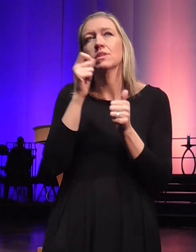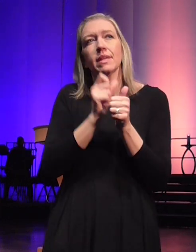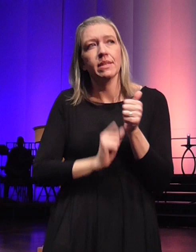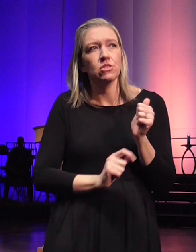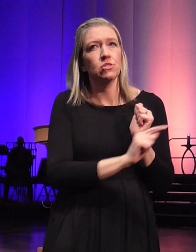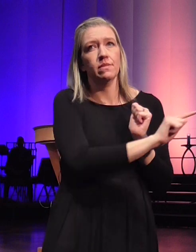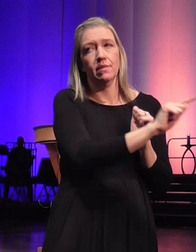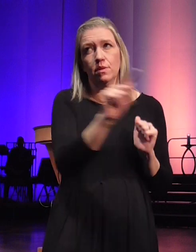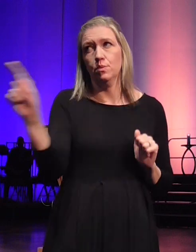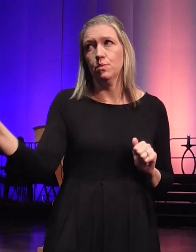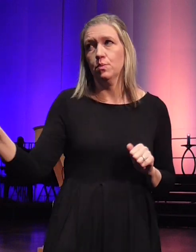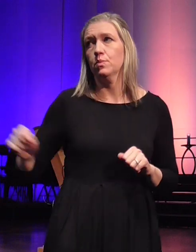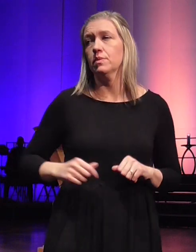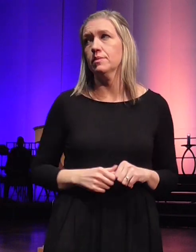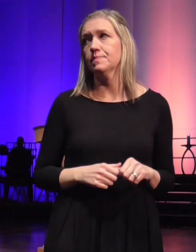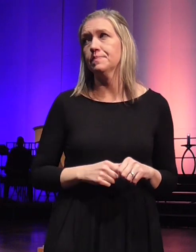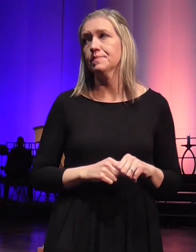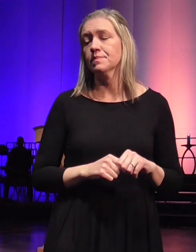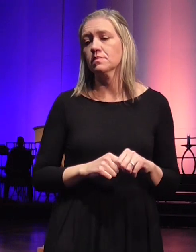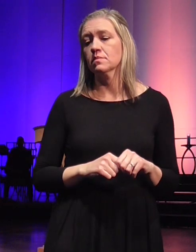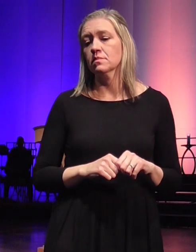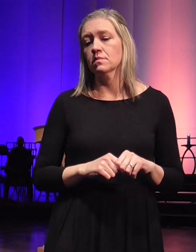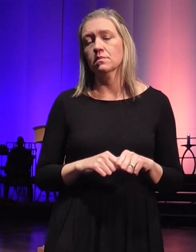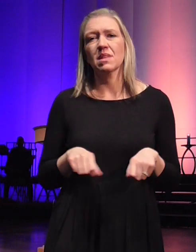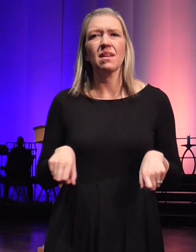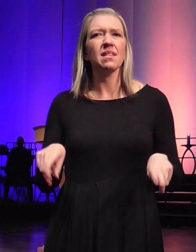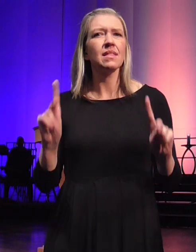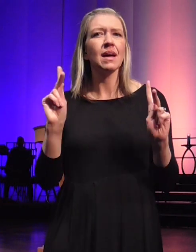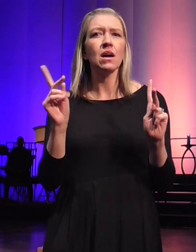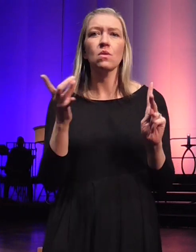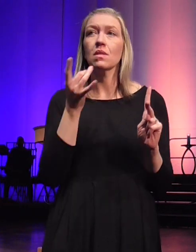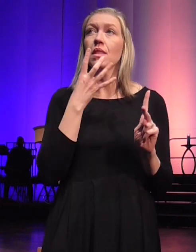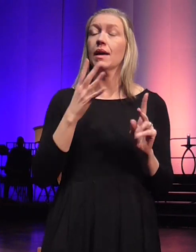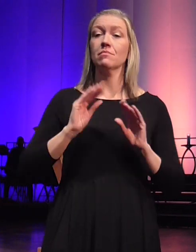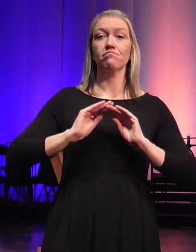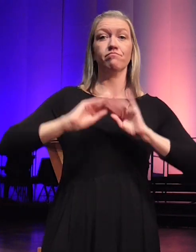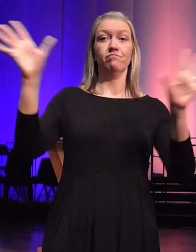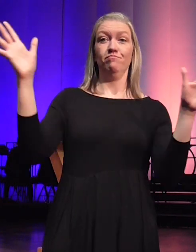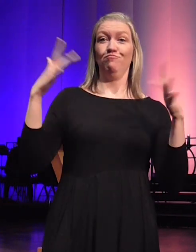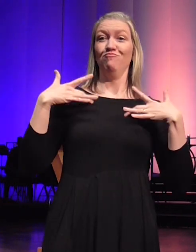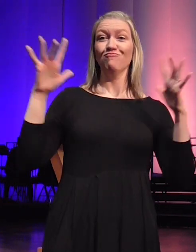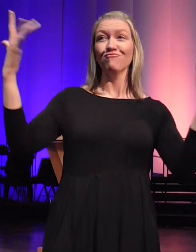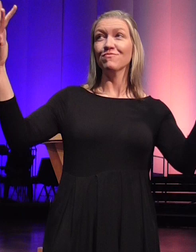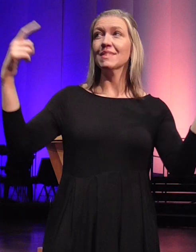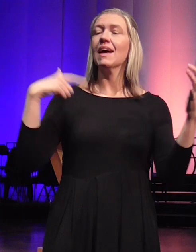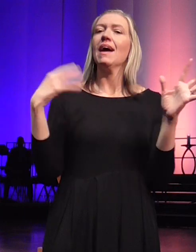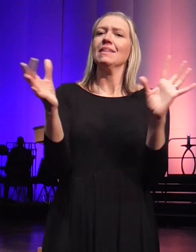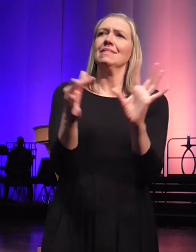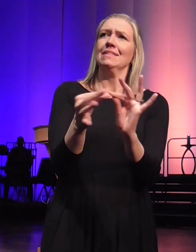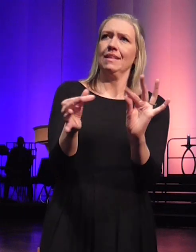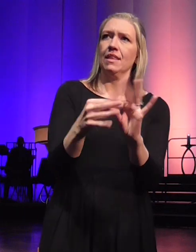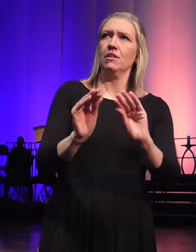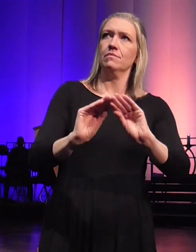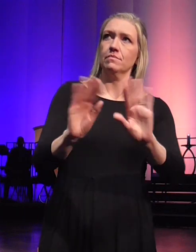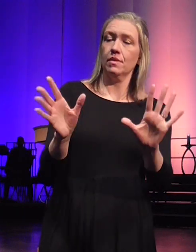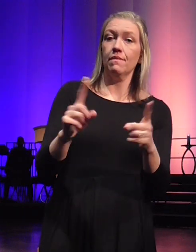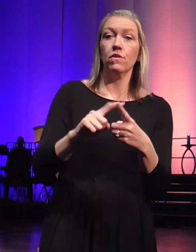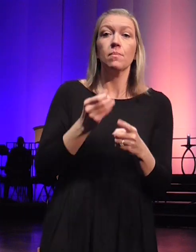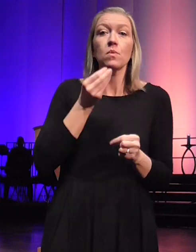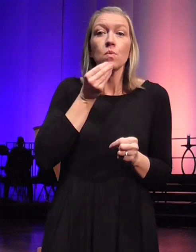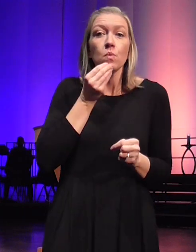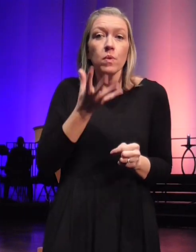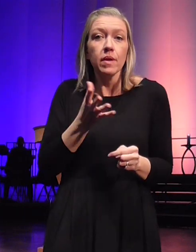you. So we allow our light to shine brightly. And what I declare is from that warmth of that